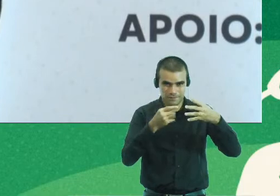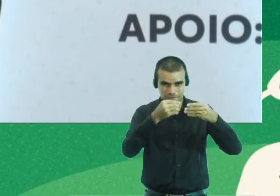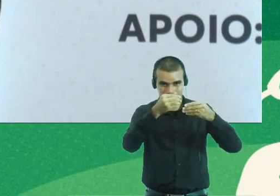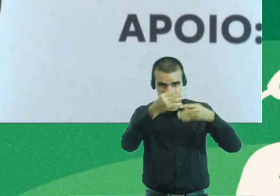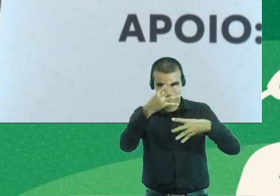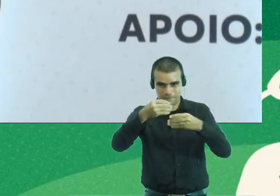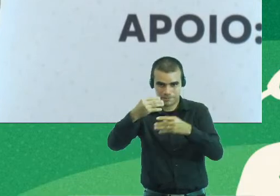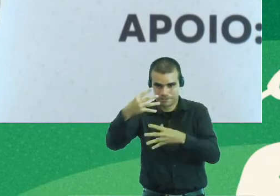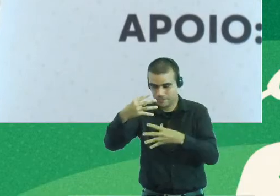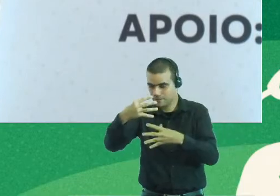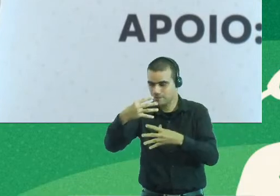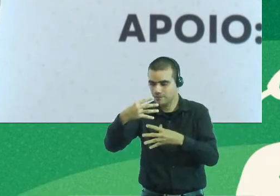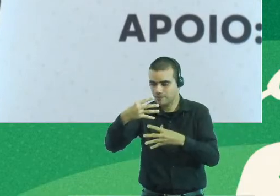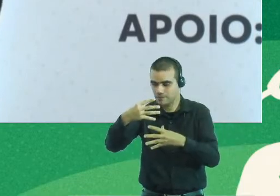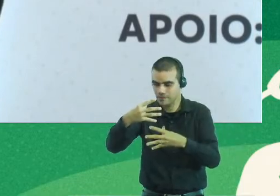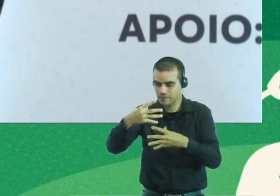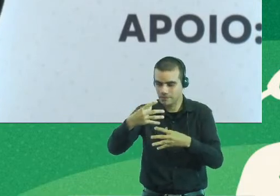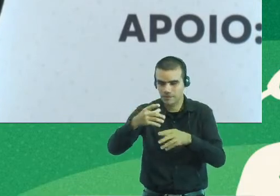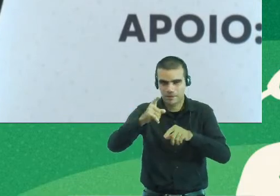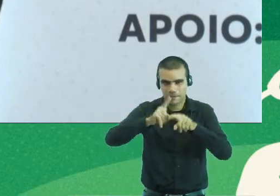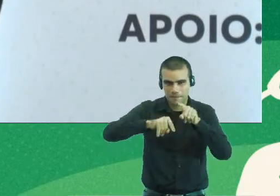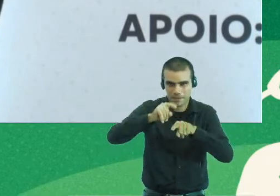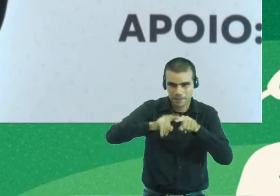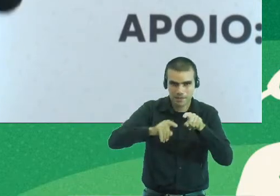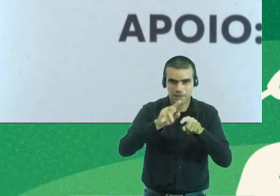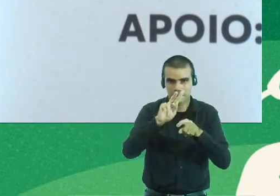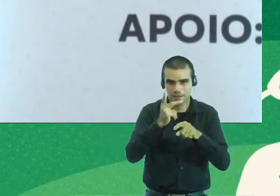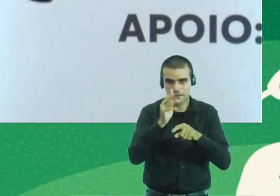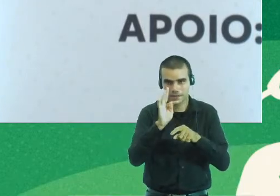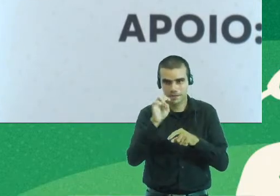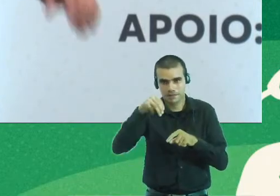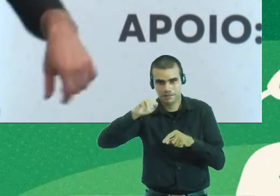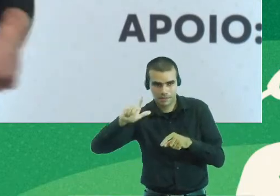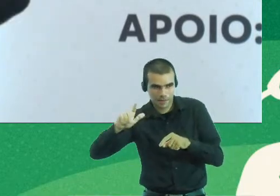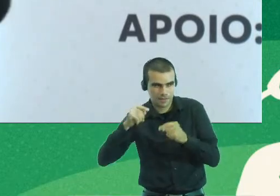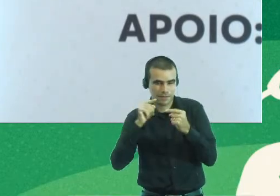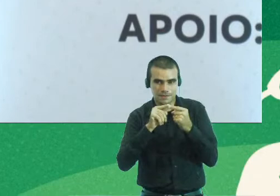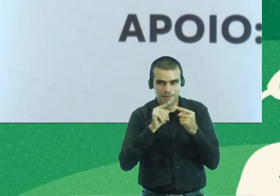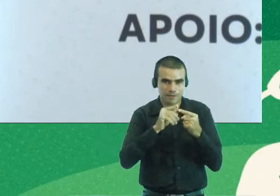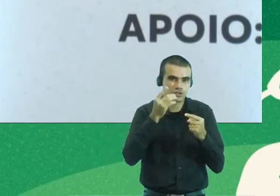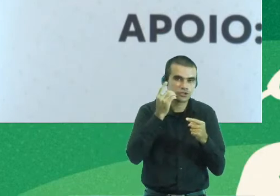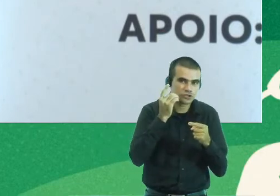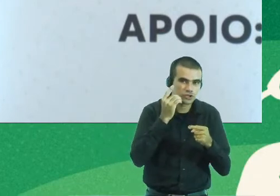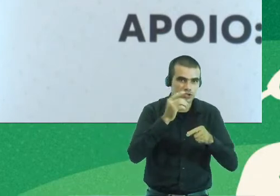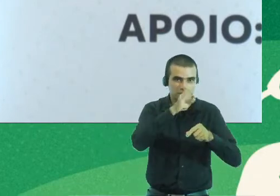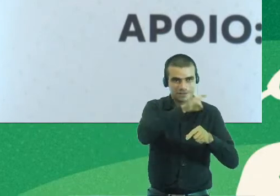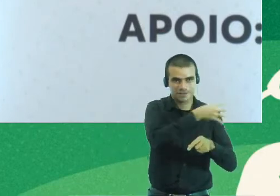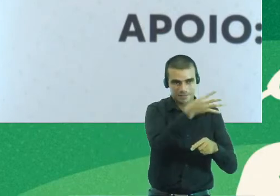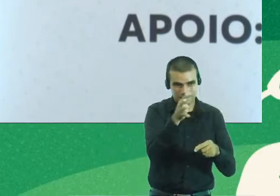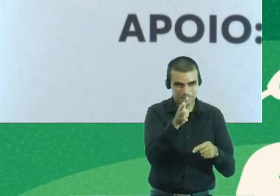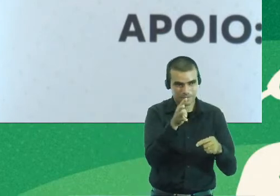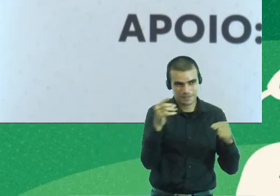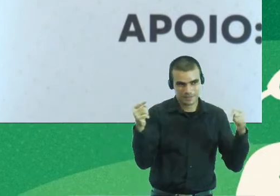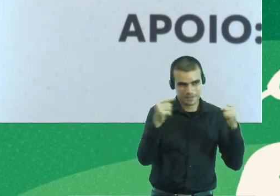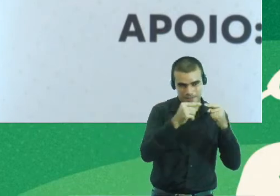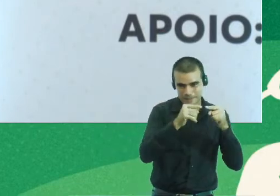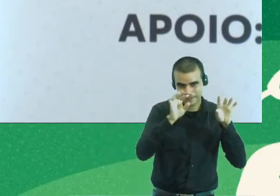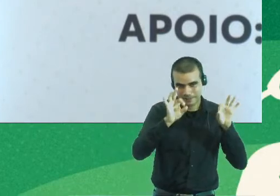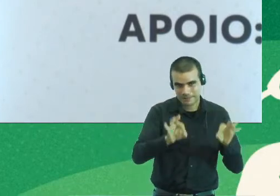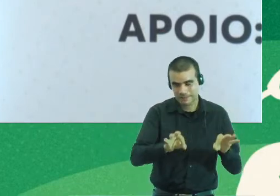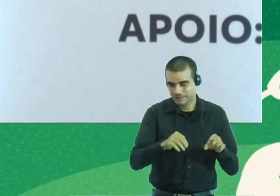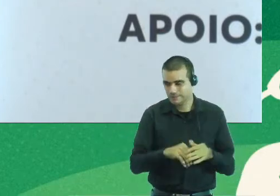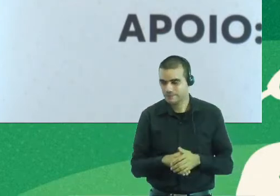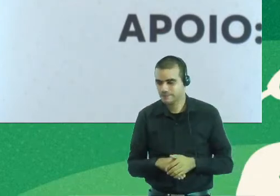HTML elements corresponding to the dates in the table. And if, let's say I want to get